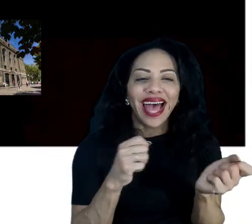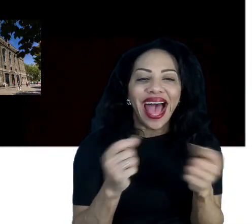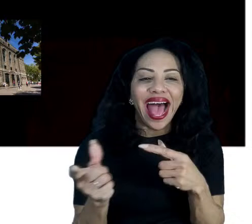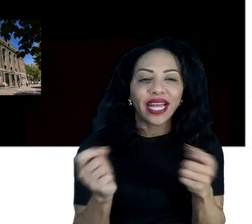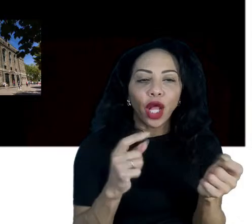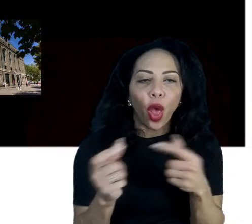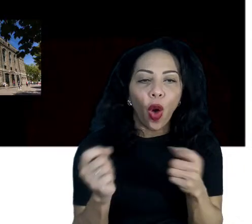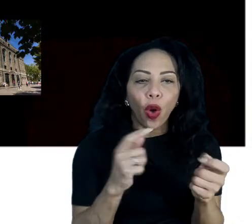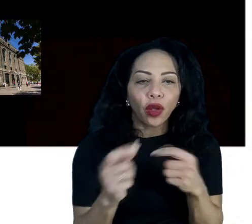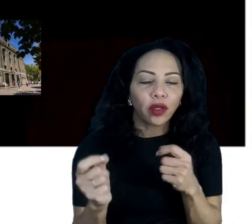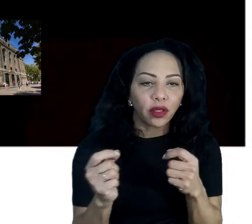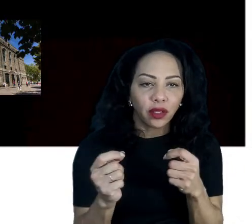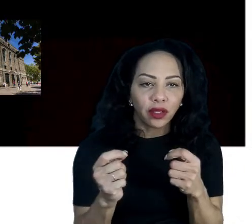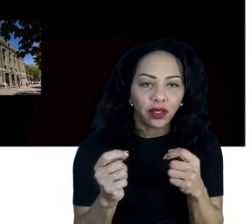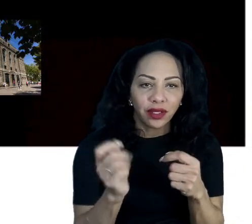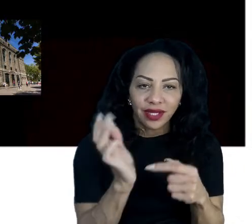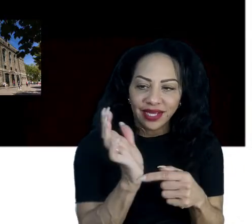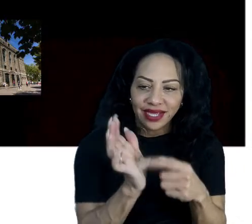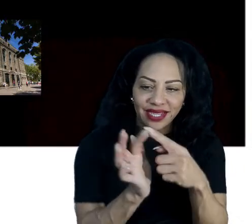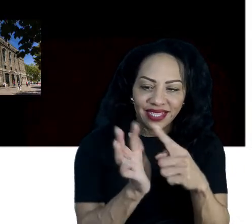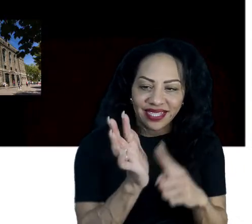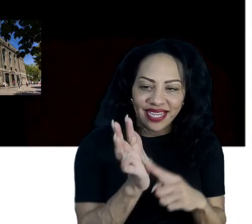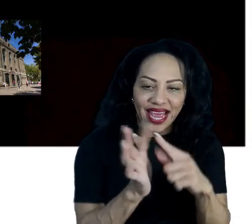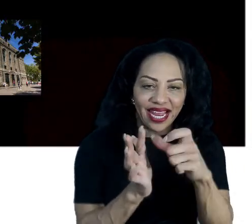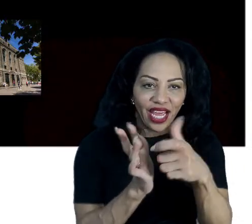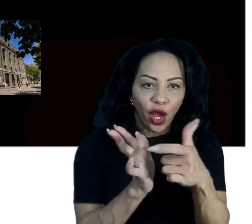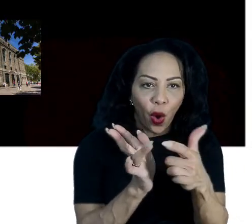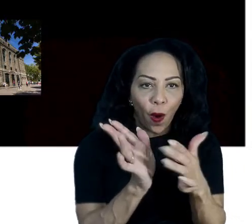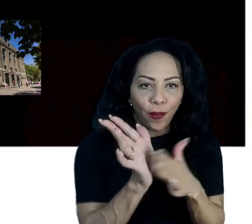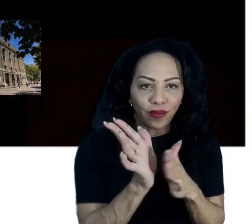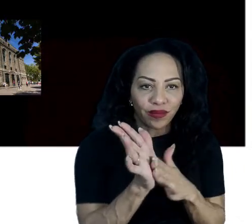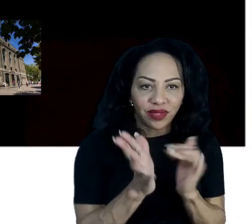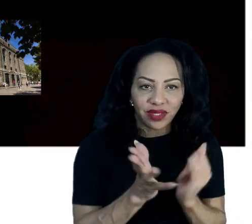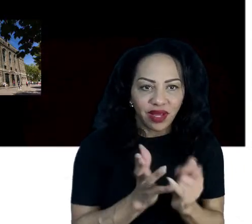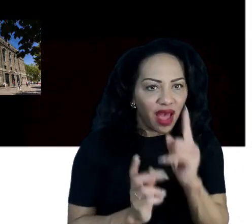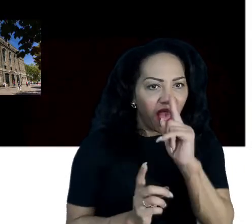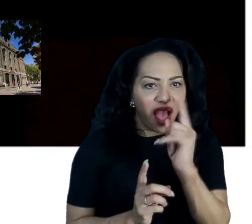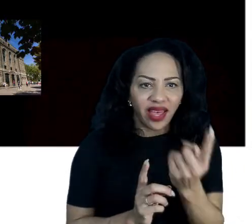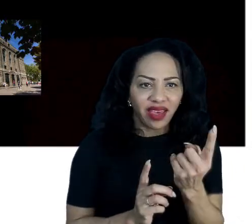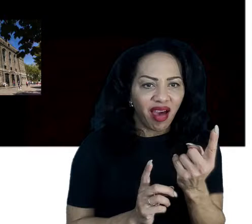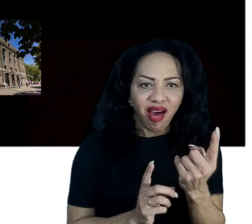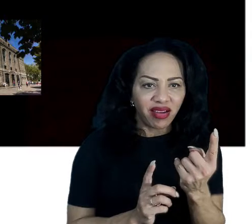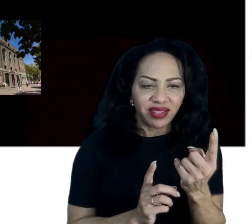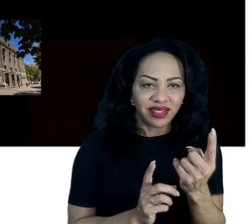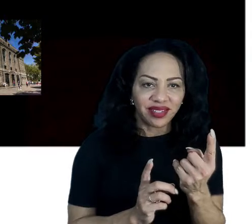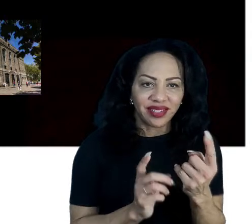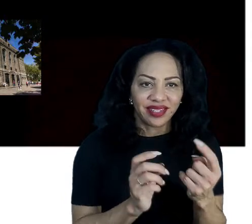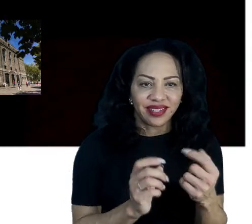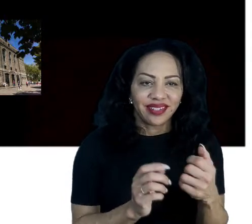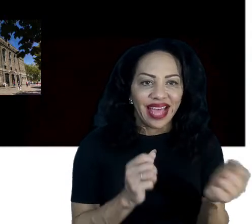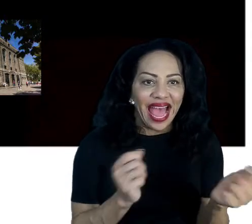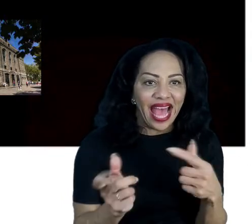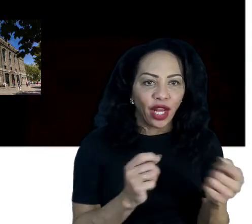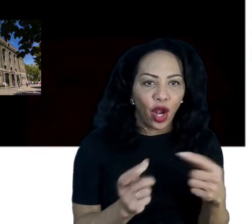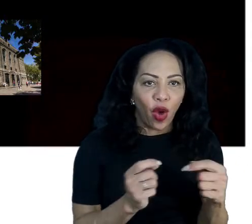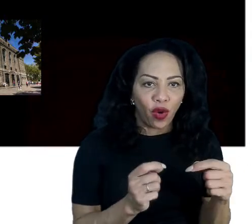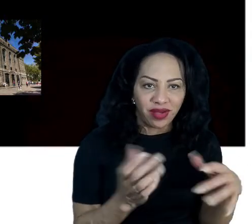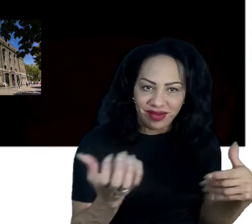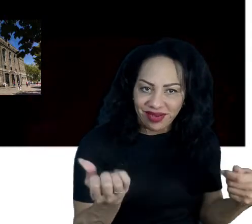can't just plug my analogue devices into digital phone lines. They don't work. And